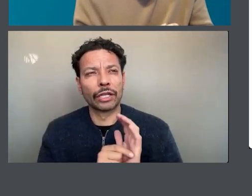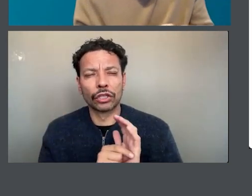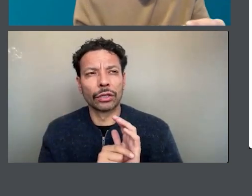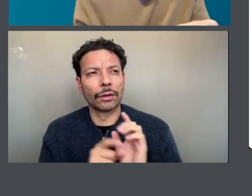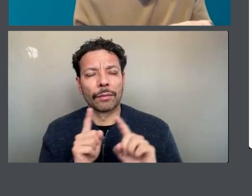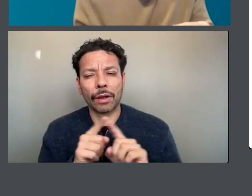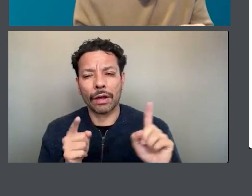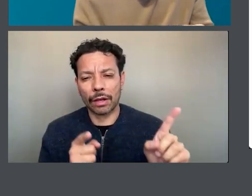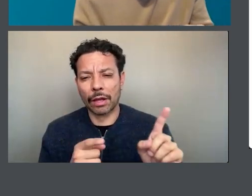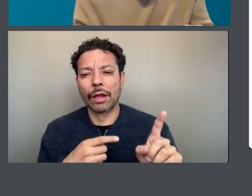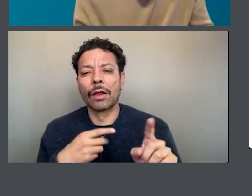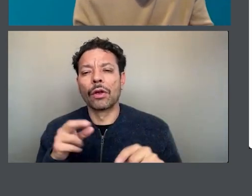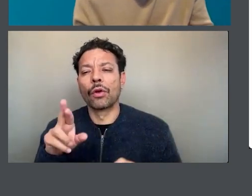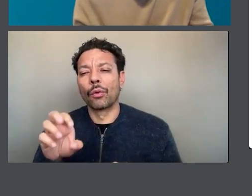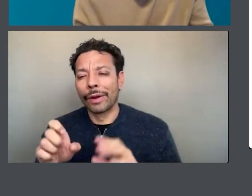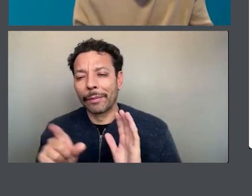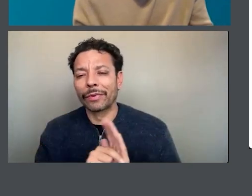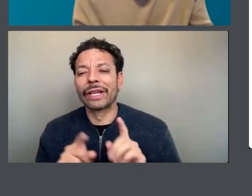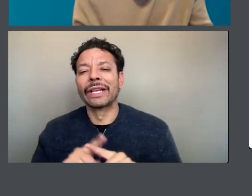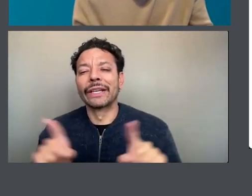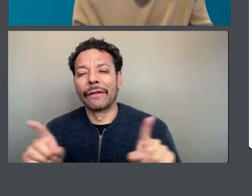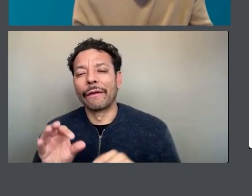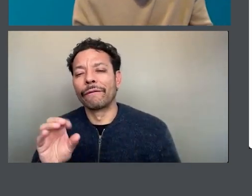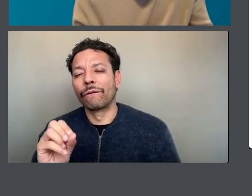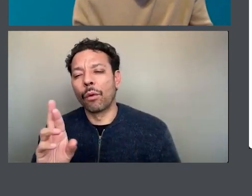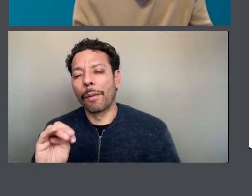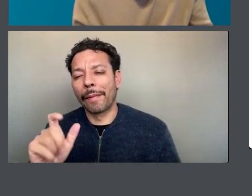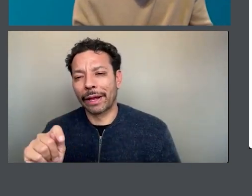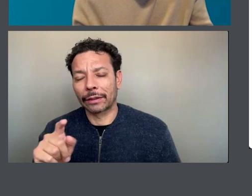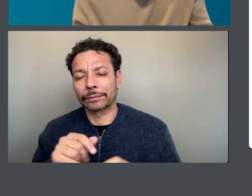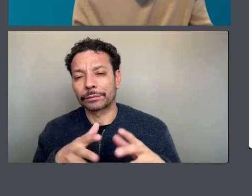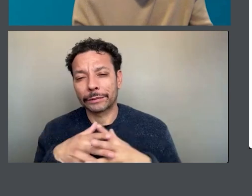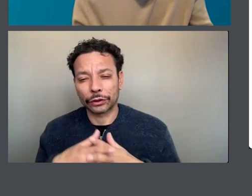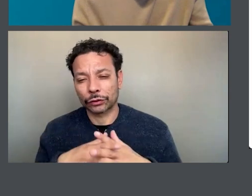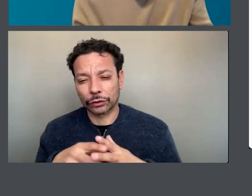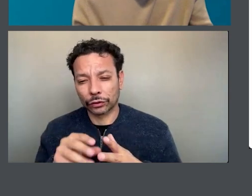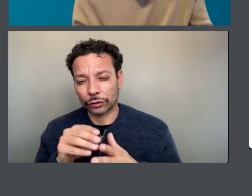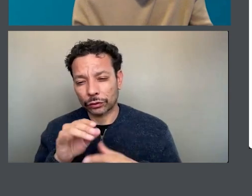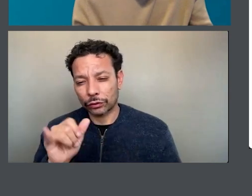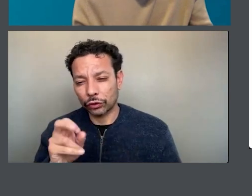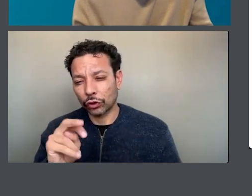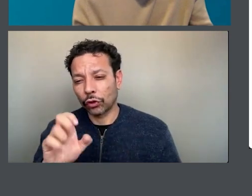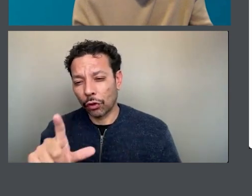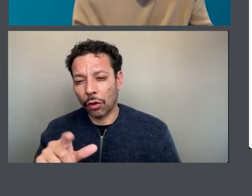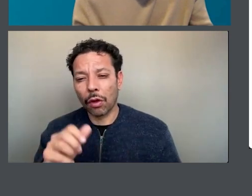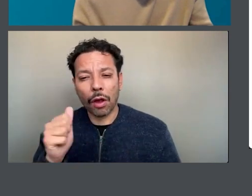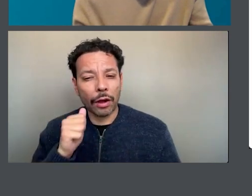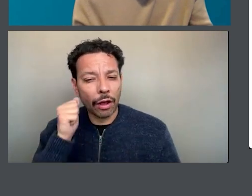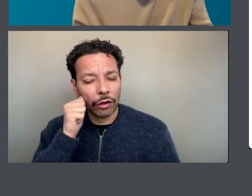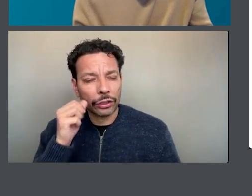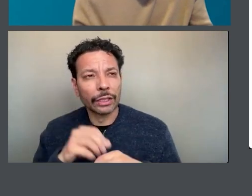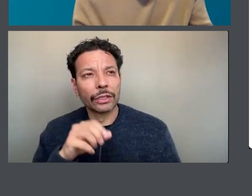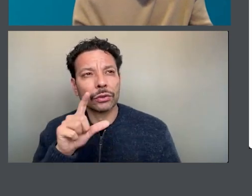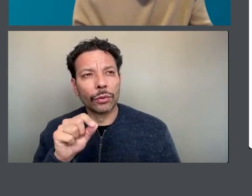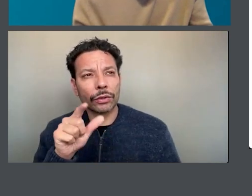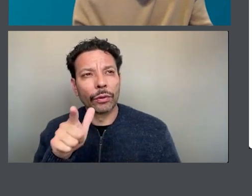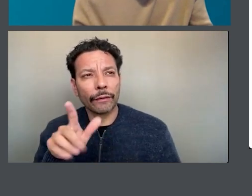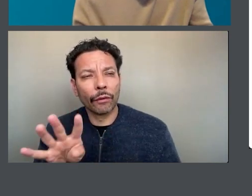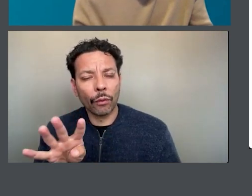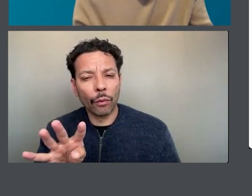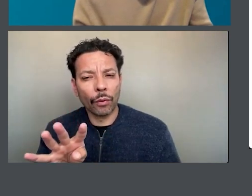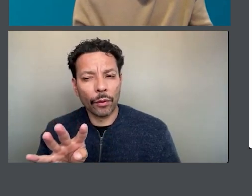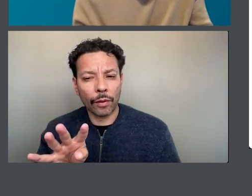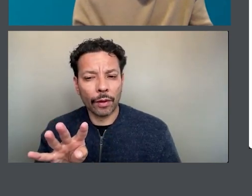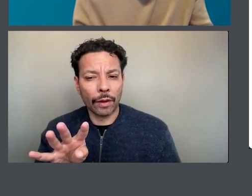that was with, but it was also republished with a different formatting in the American Journal of Audiology in 2024. I believe